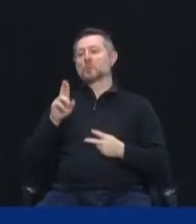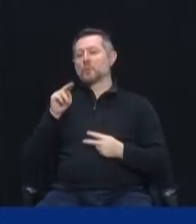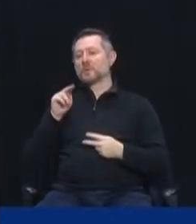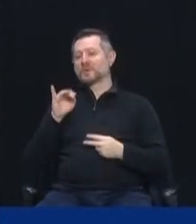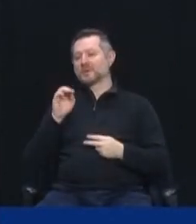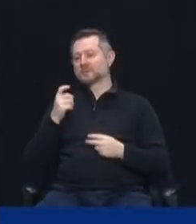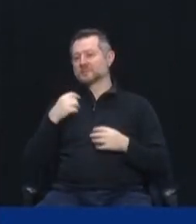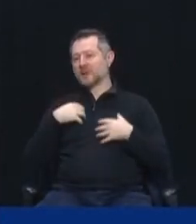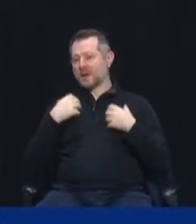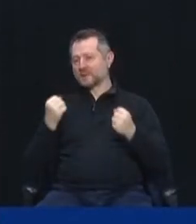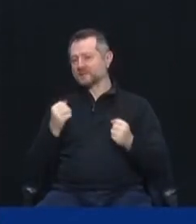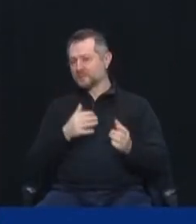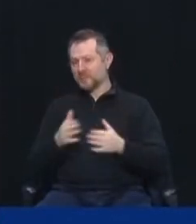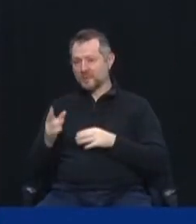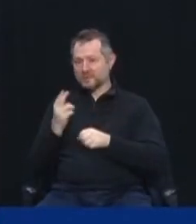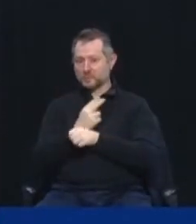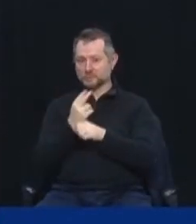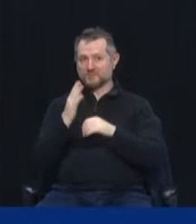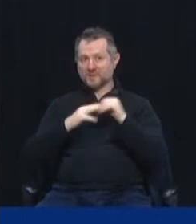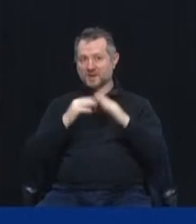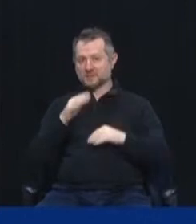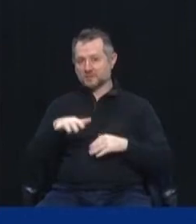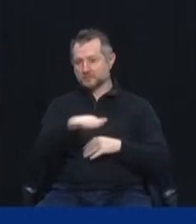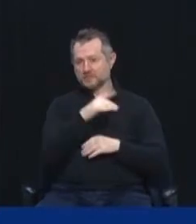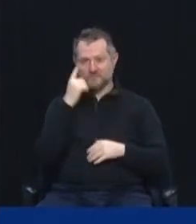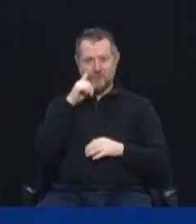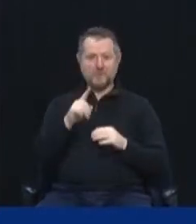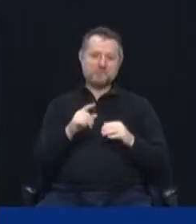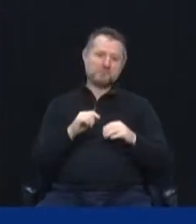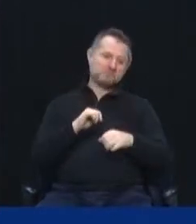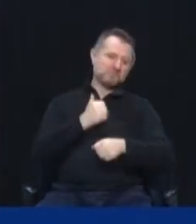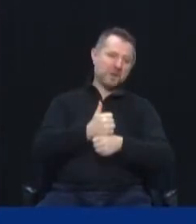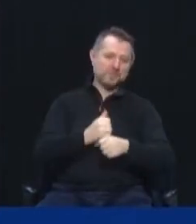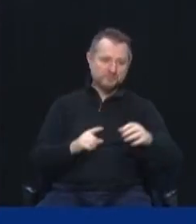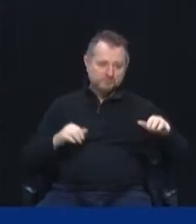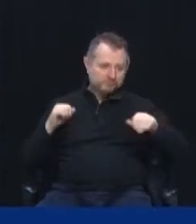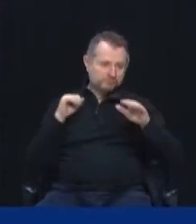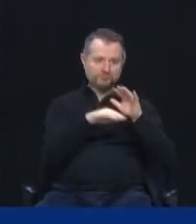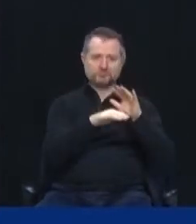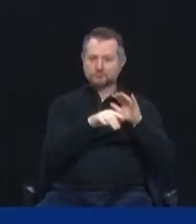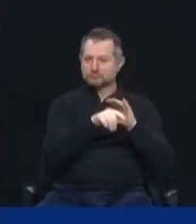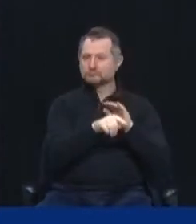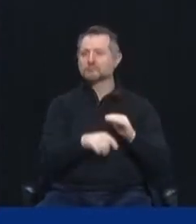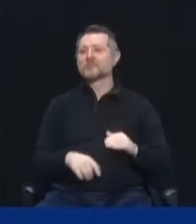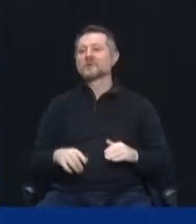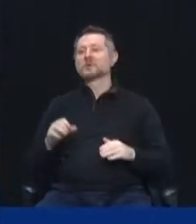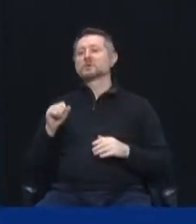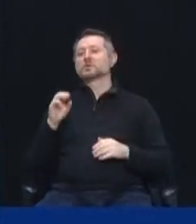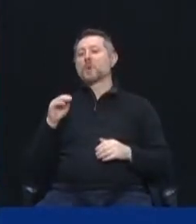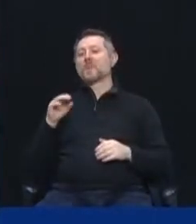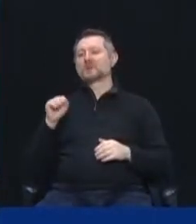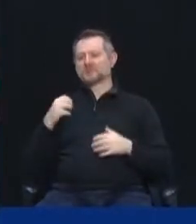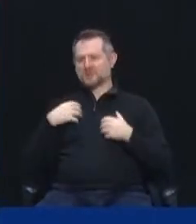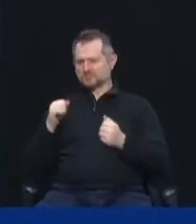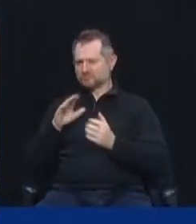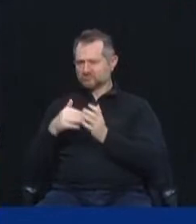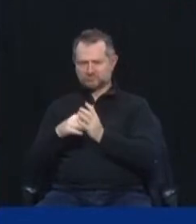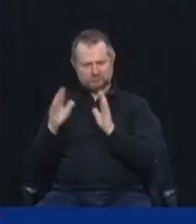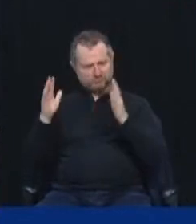their facility for the pop-up in the Bronx. And Somos, give it up for Somos,